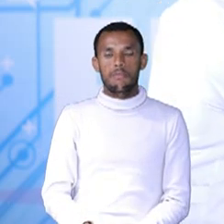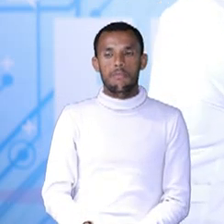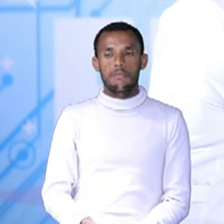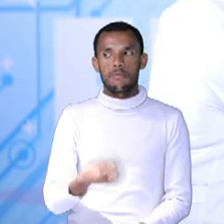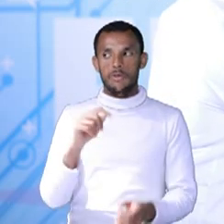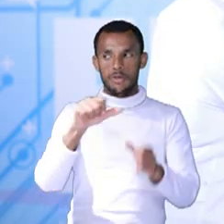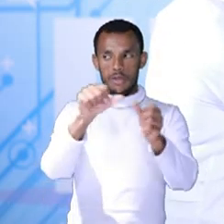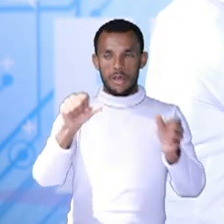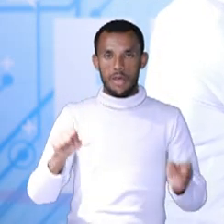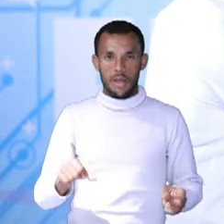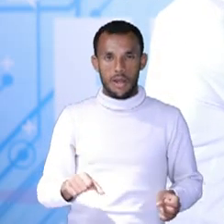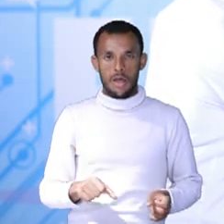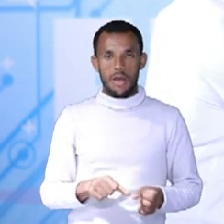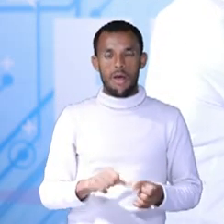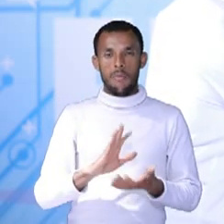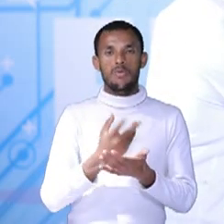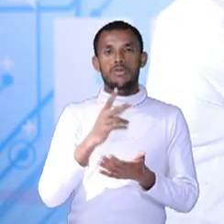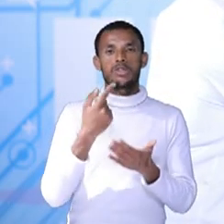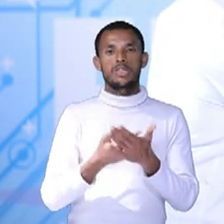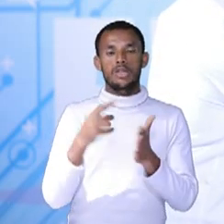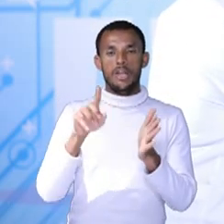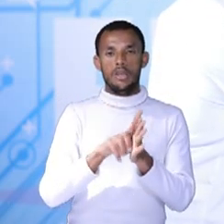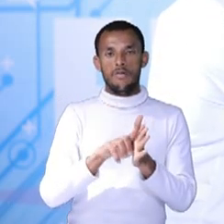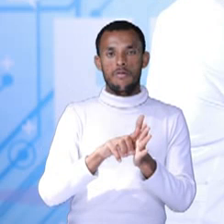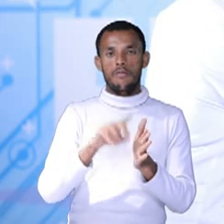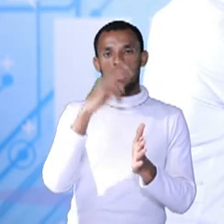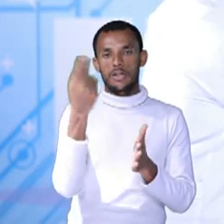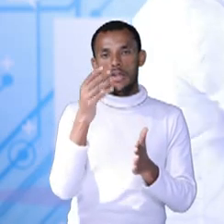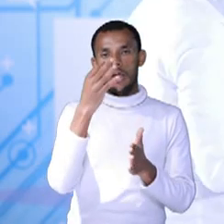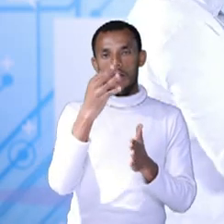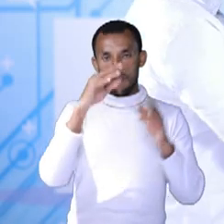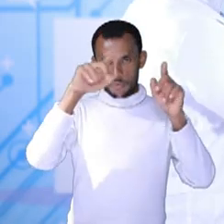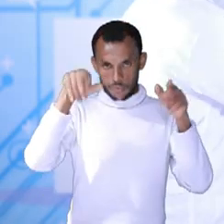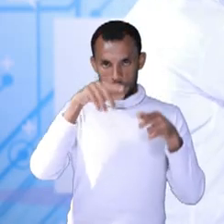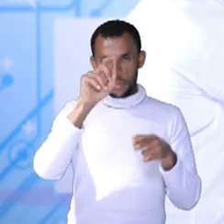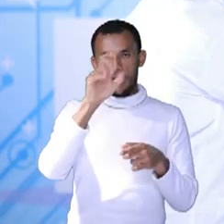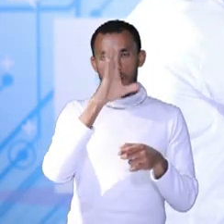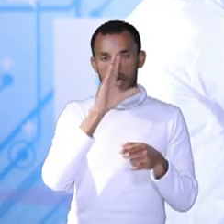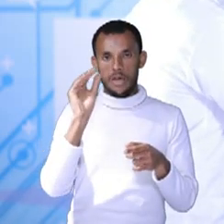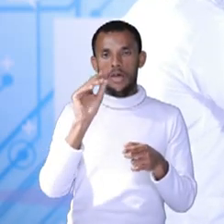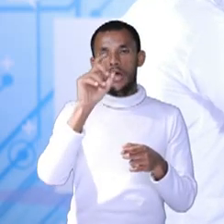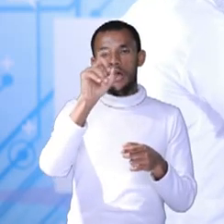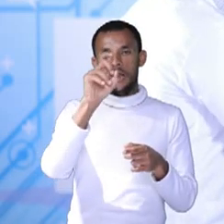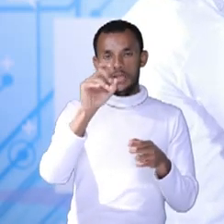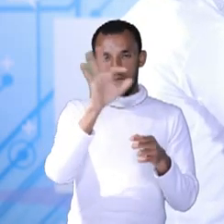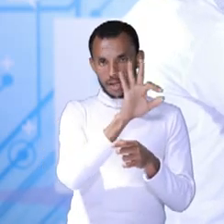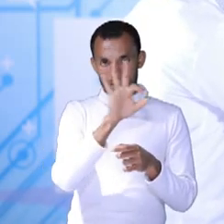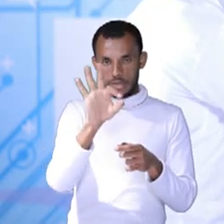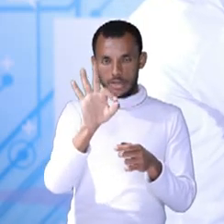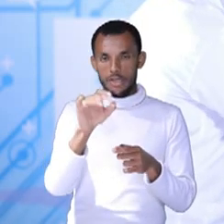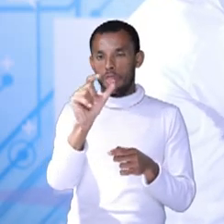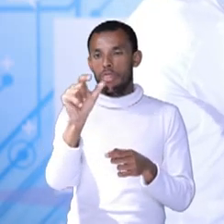the area between this negative function f of x and x-axis on